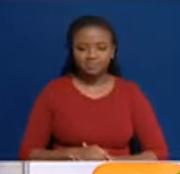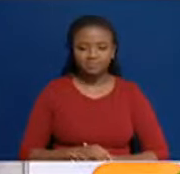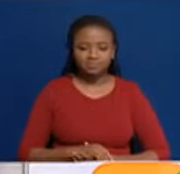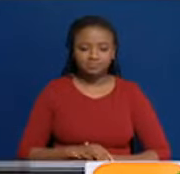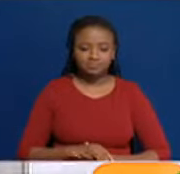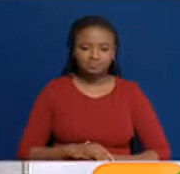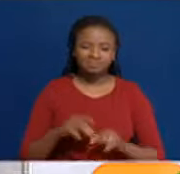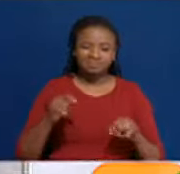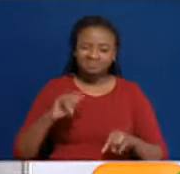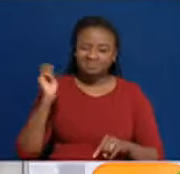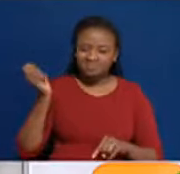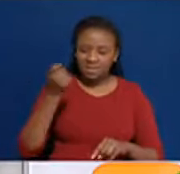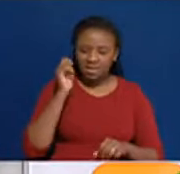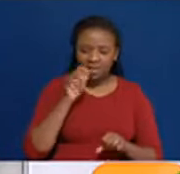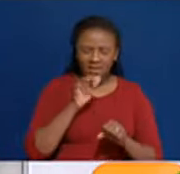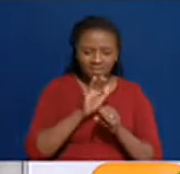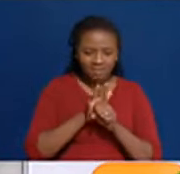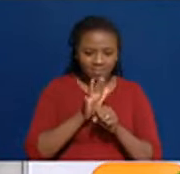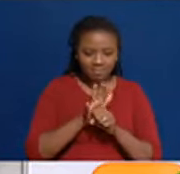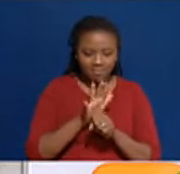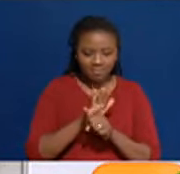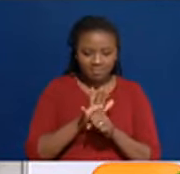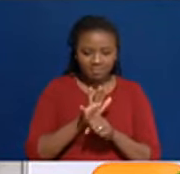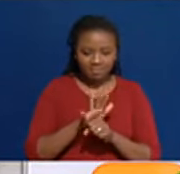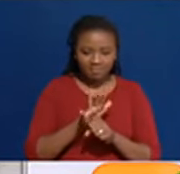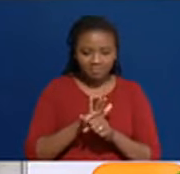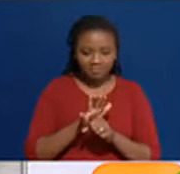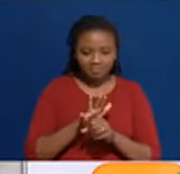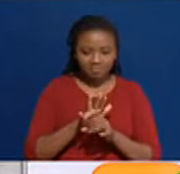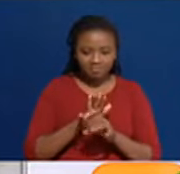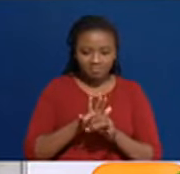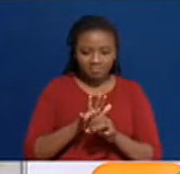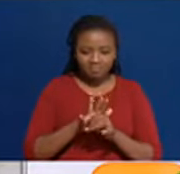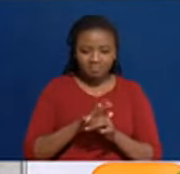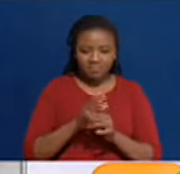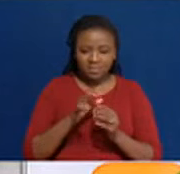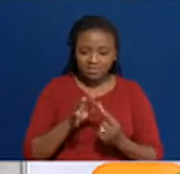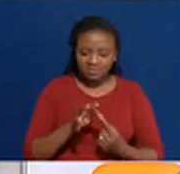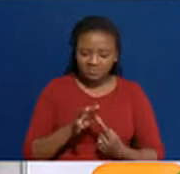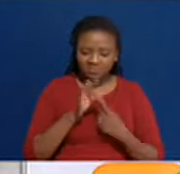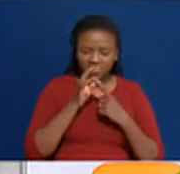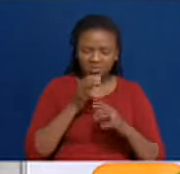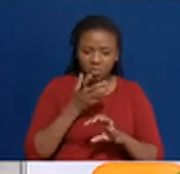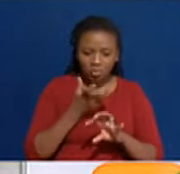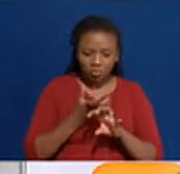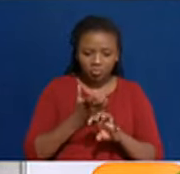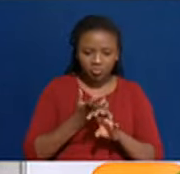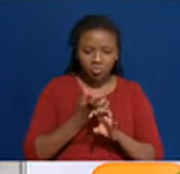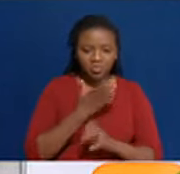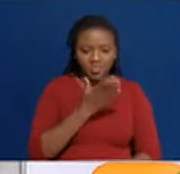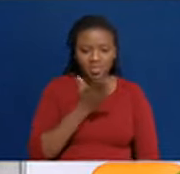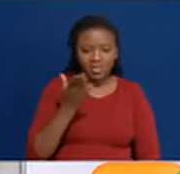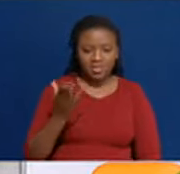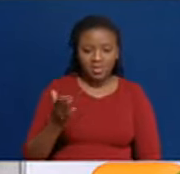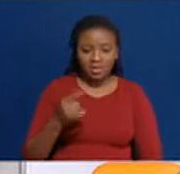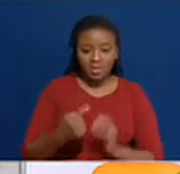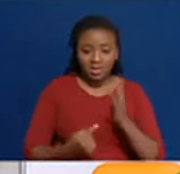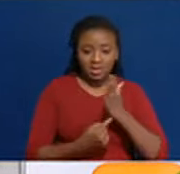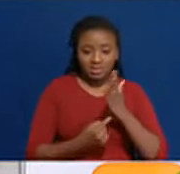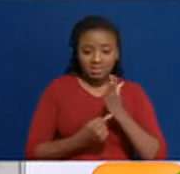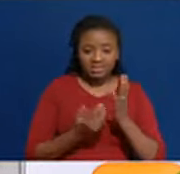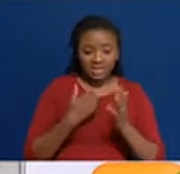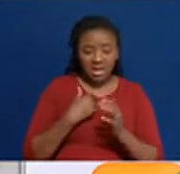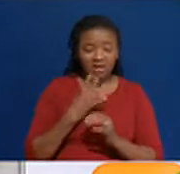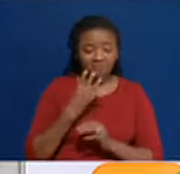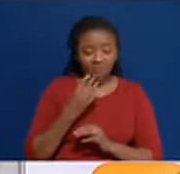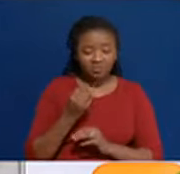So Kenya is home to some of the most precious gemstones in the world, with Taita Taveta producing over 40 valuable gemstones. In a bid to help